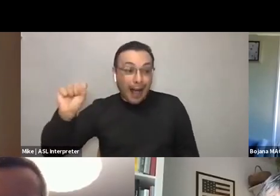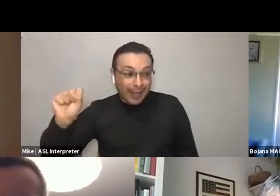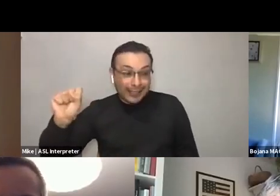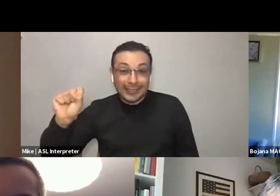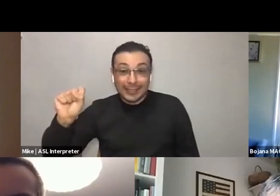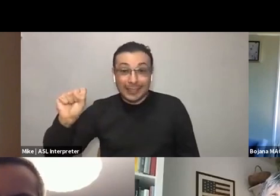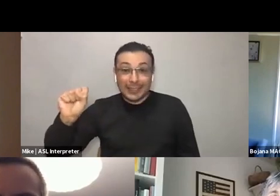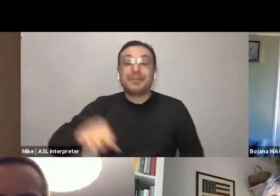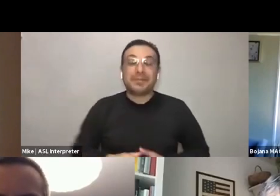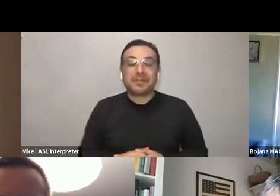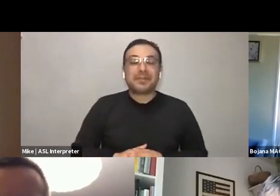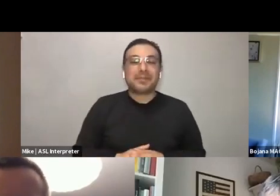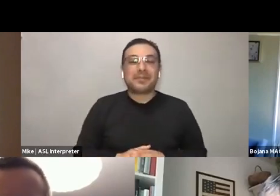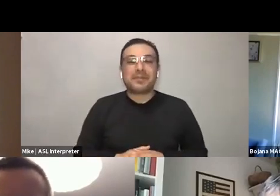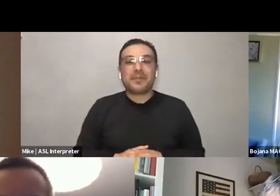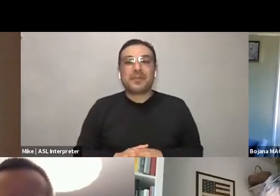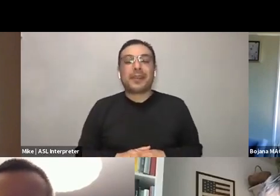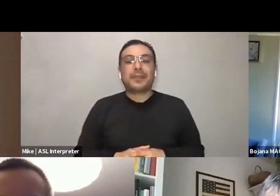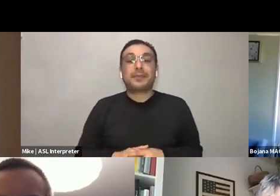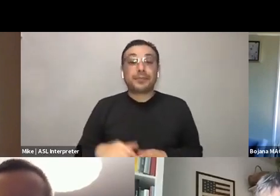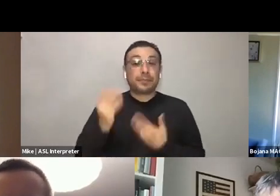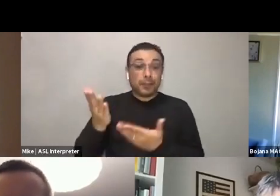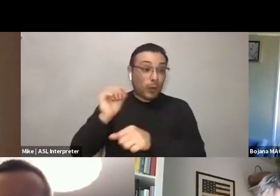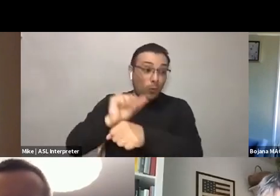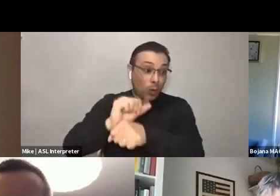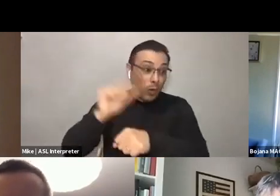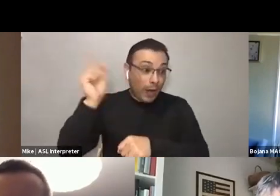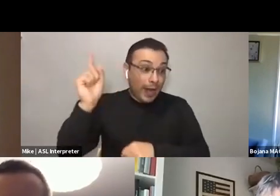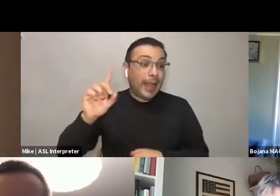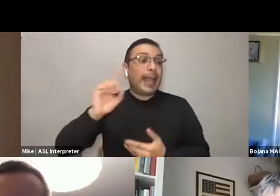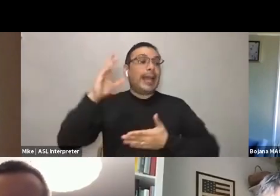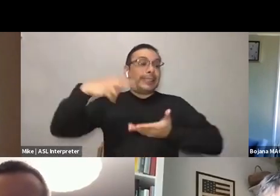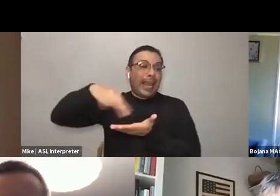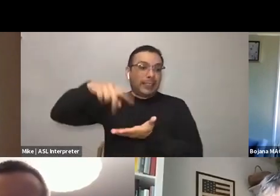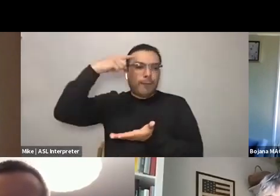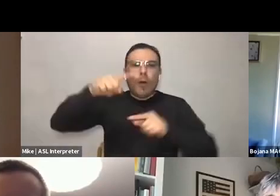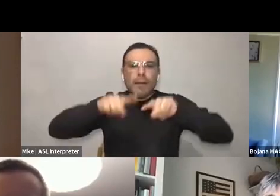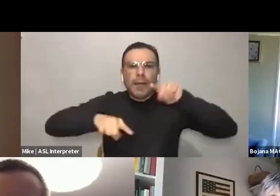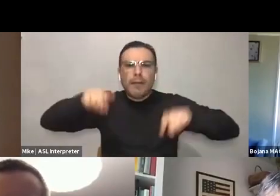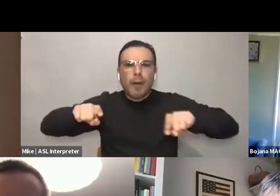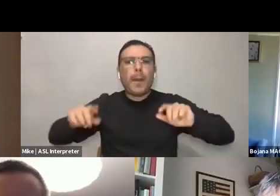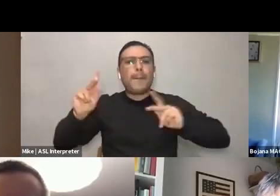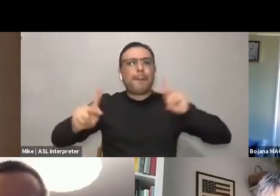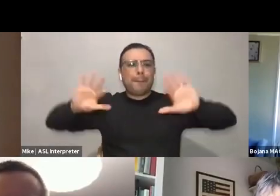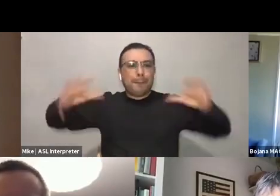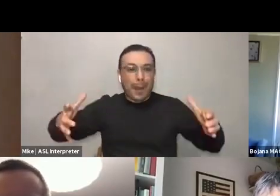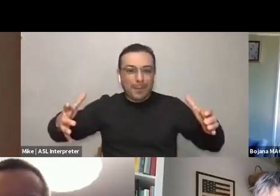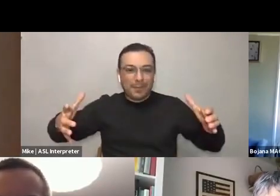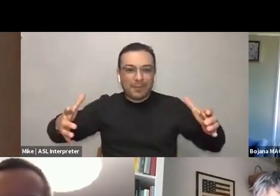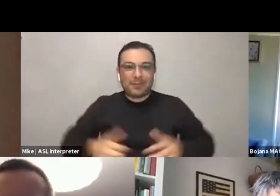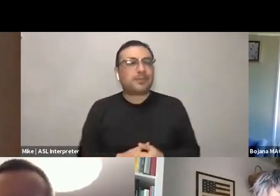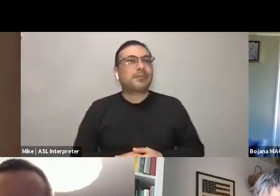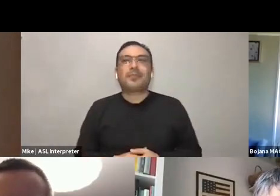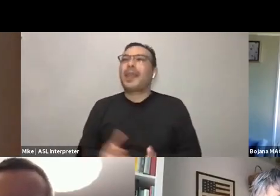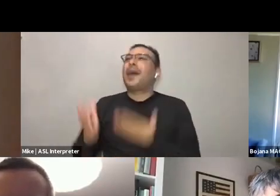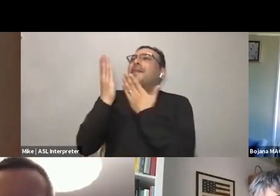-H-A-S-S. She works for Dances for a Variable Population. Thank you so much, Annie, for the introduction